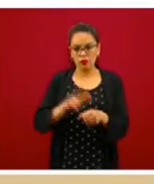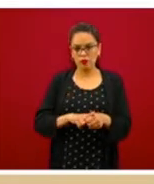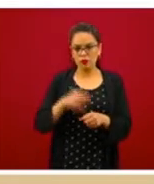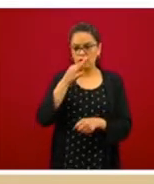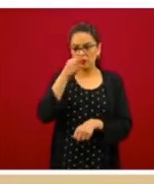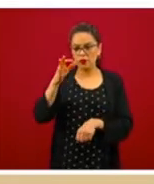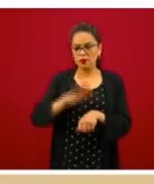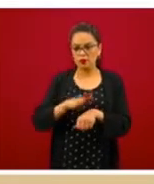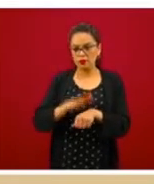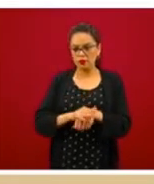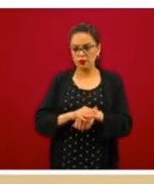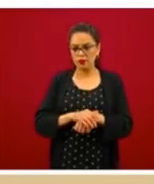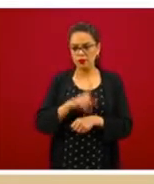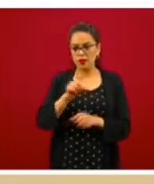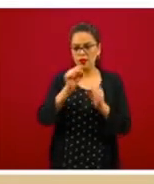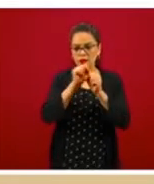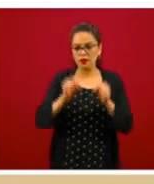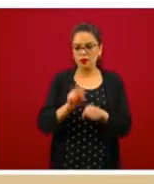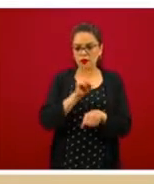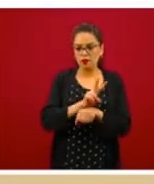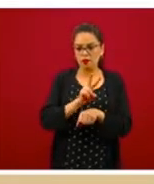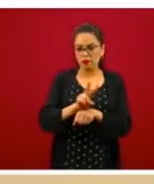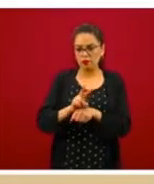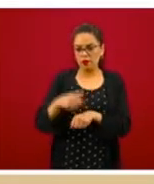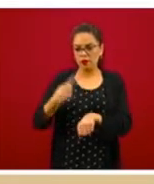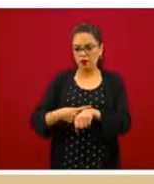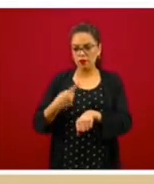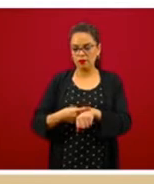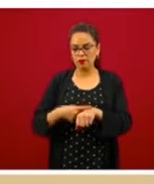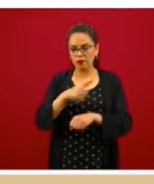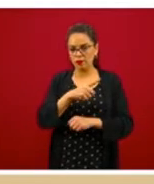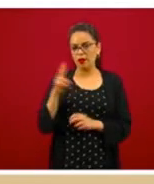280,575 available tests, which are shown on the blue